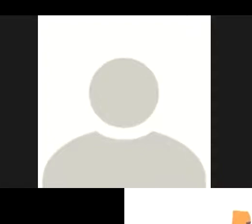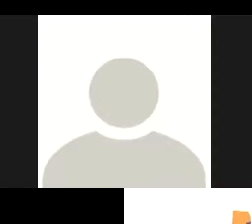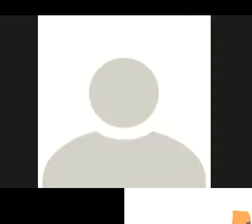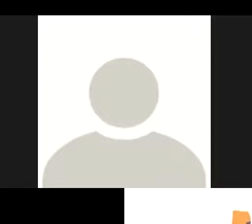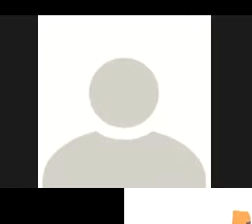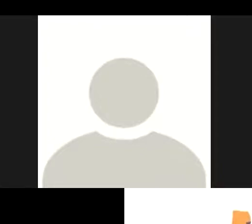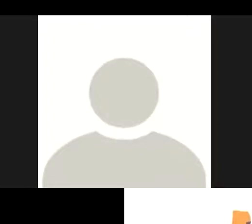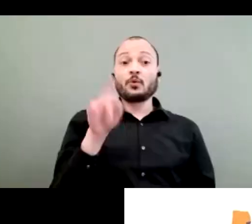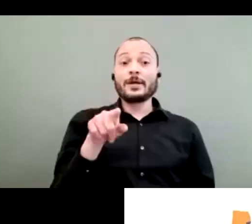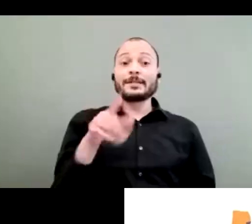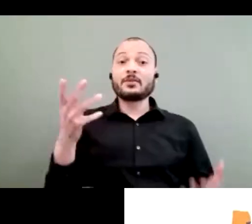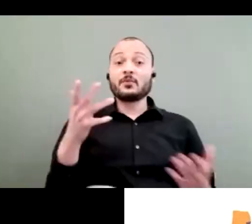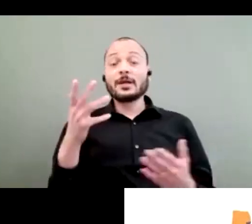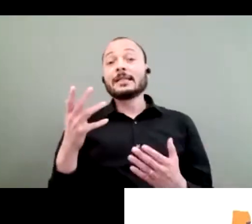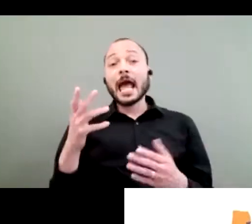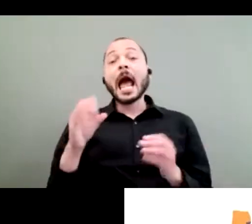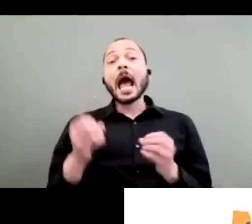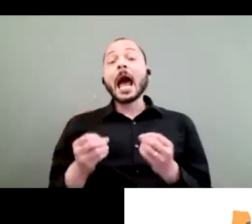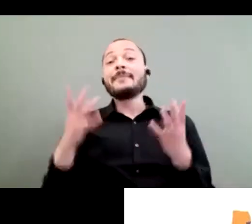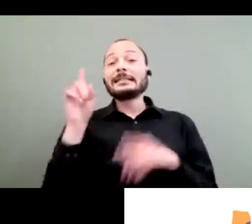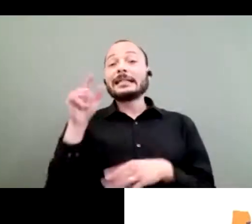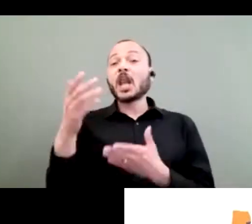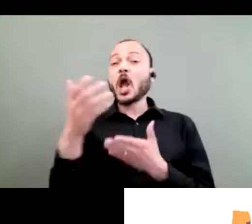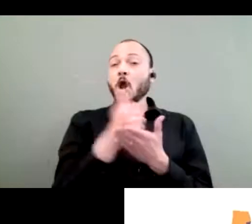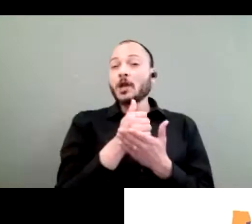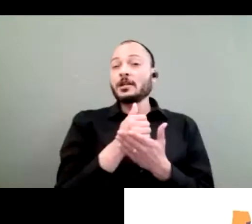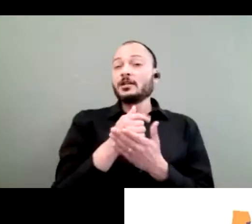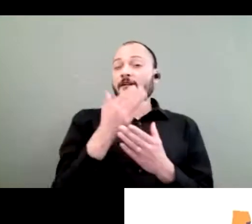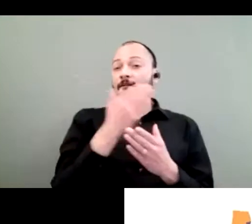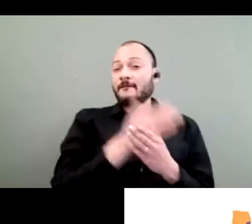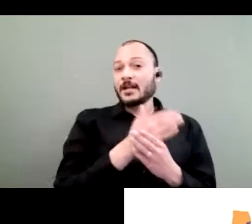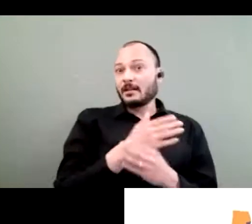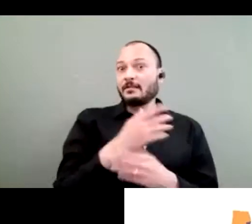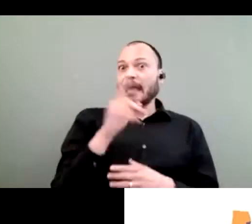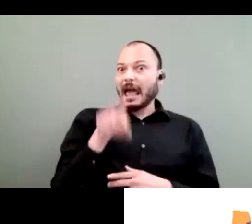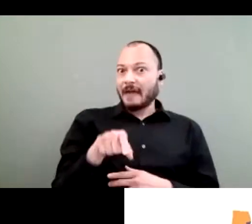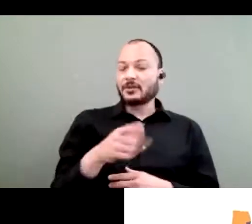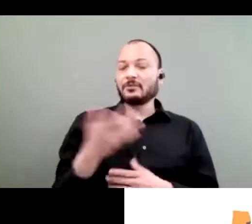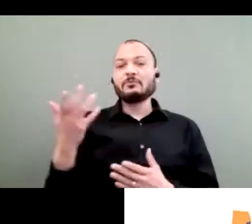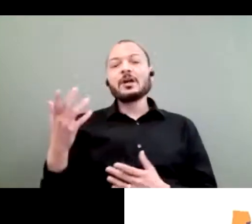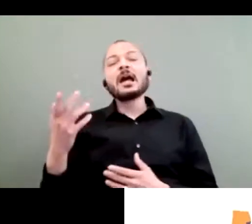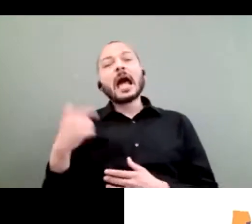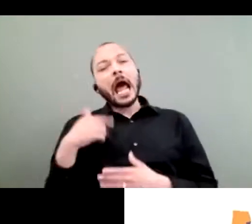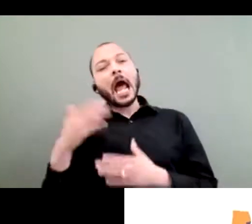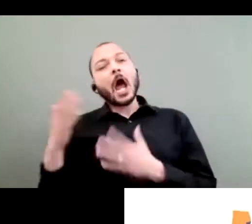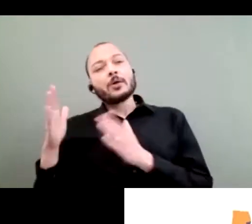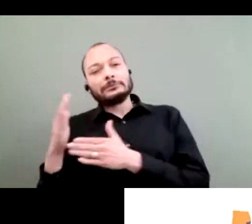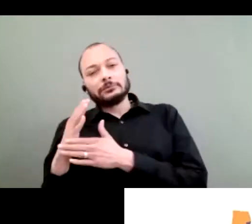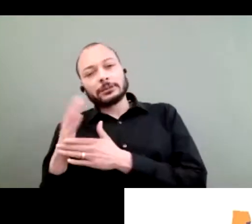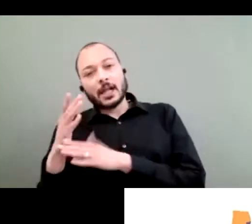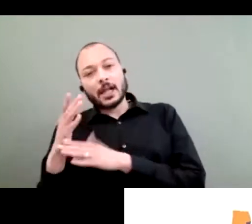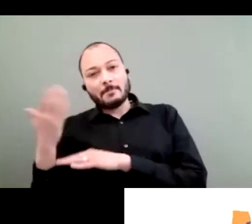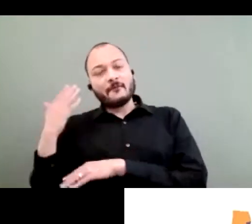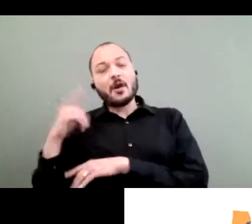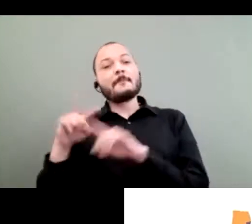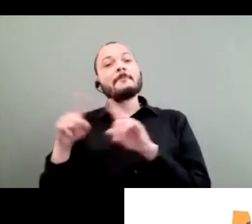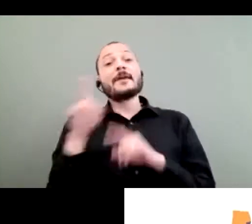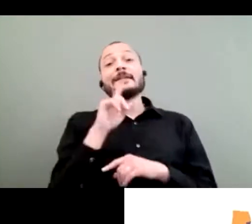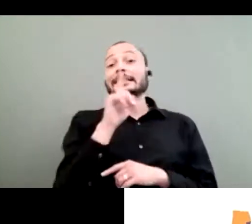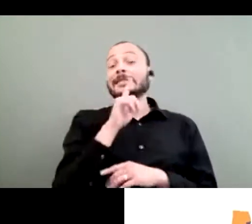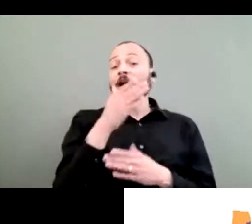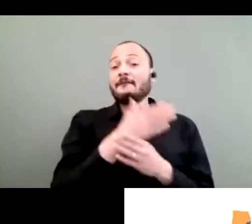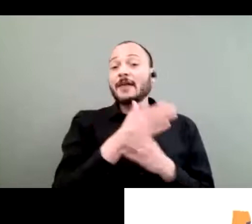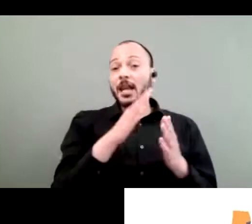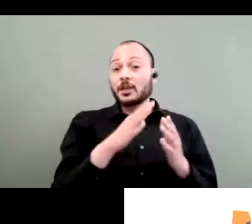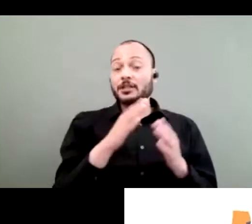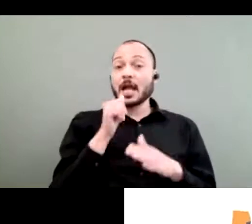So I shared that a little bit in my slide earlier, but for single filers, under